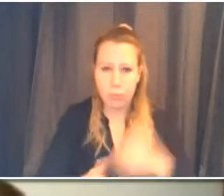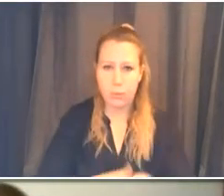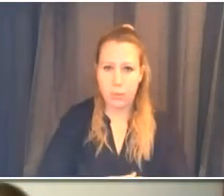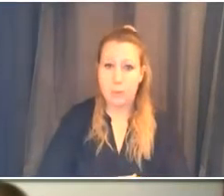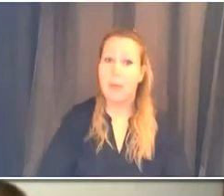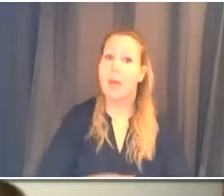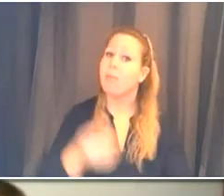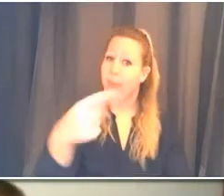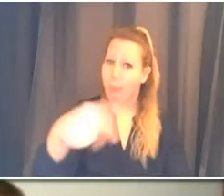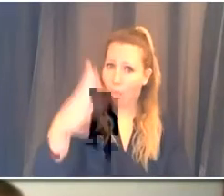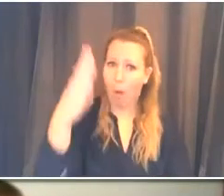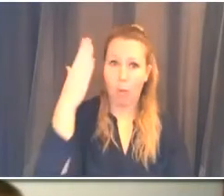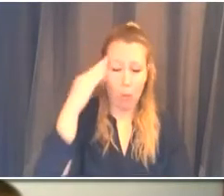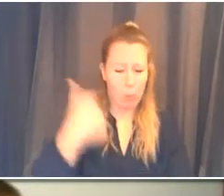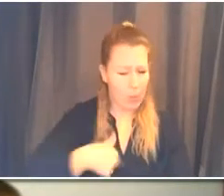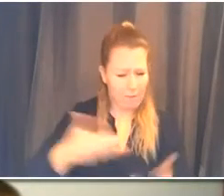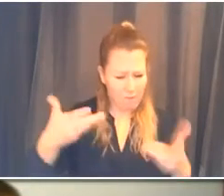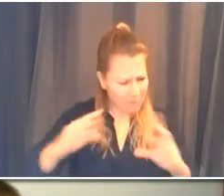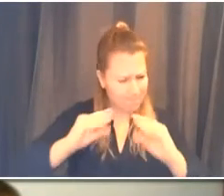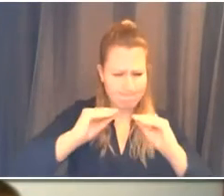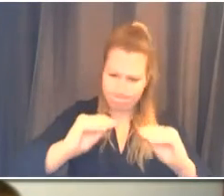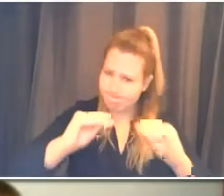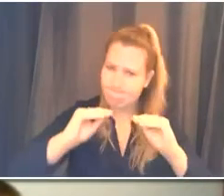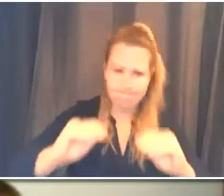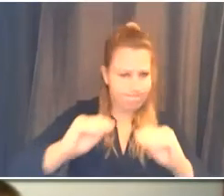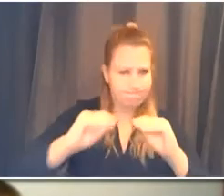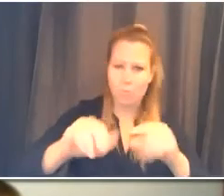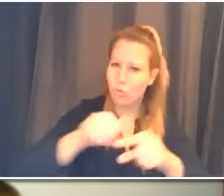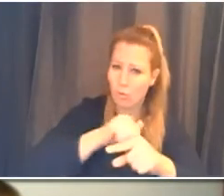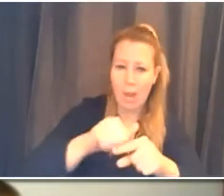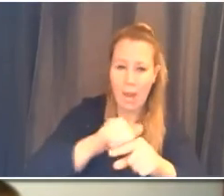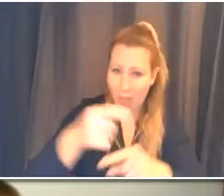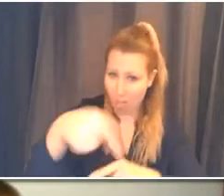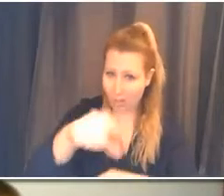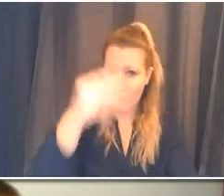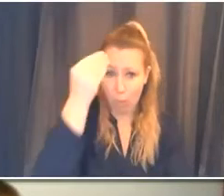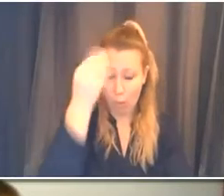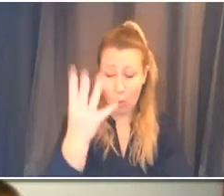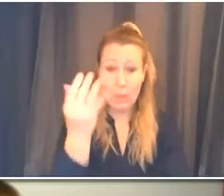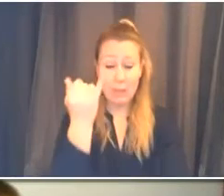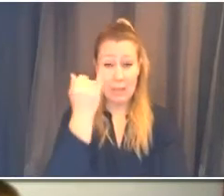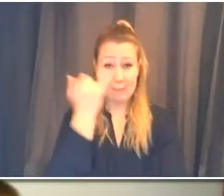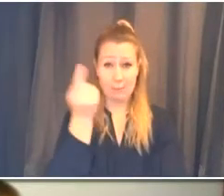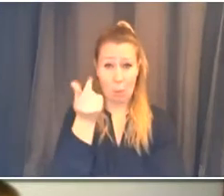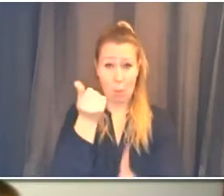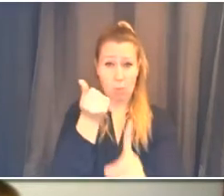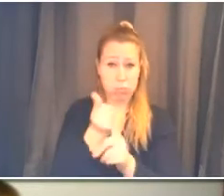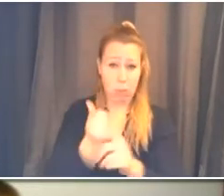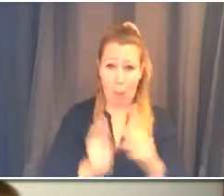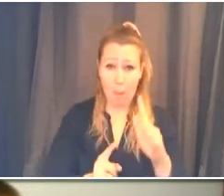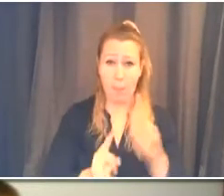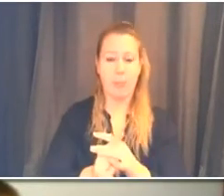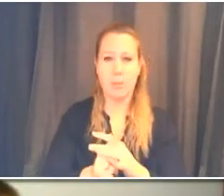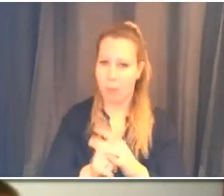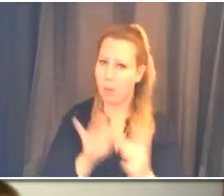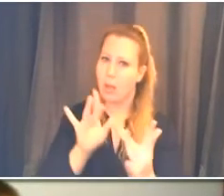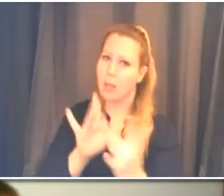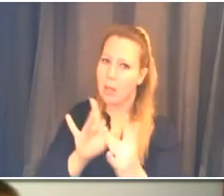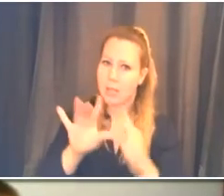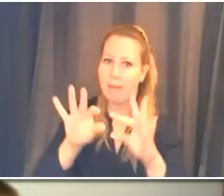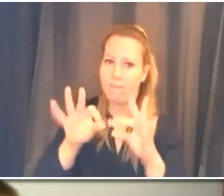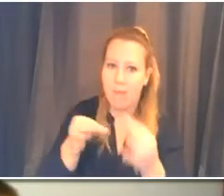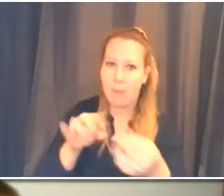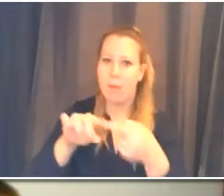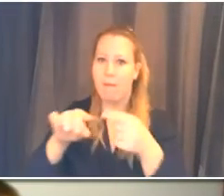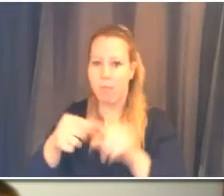numerous times but sometimes they like to even talk to the civilian Advocates that work for safe Horizon rather than necessarily talk to the